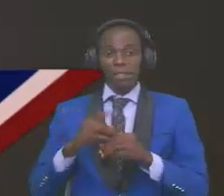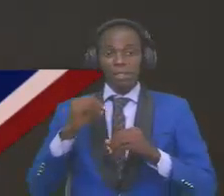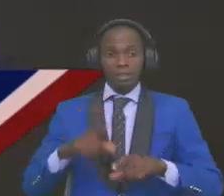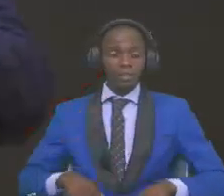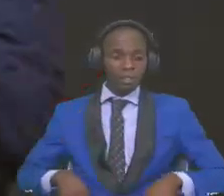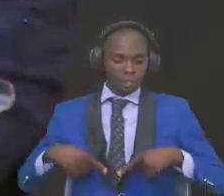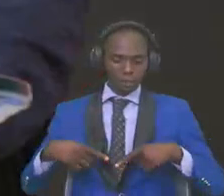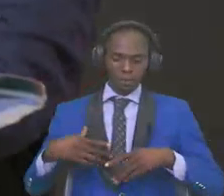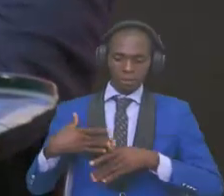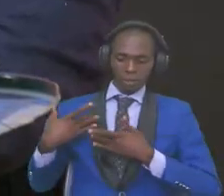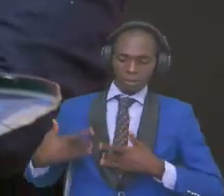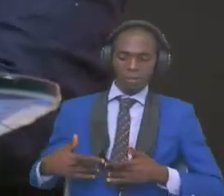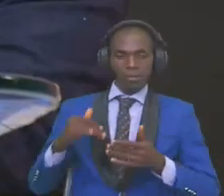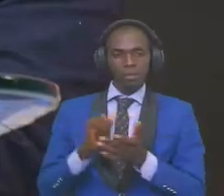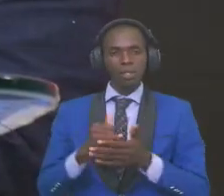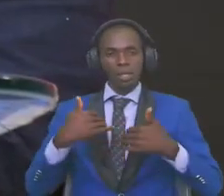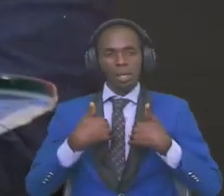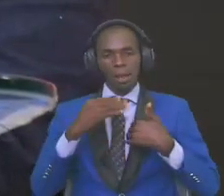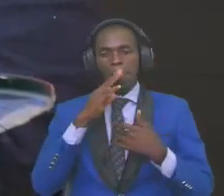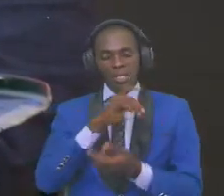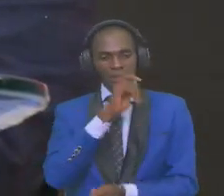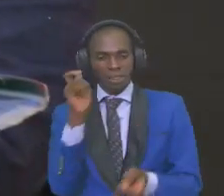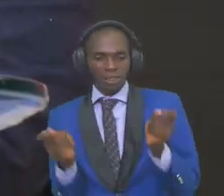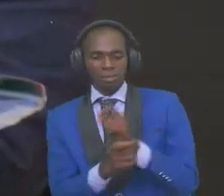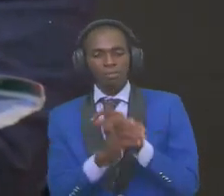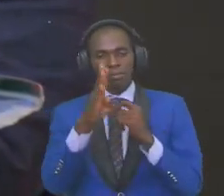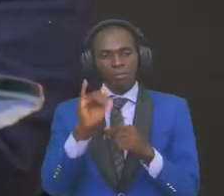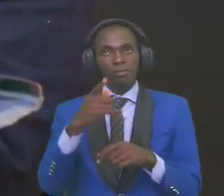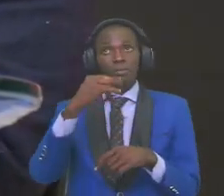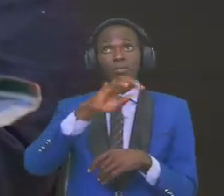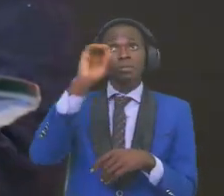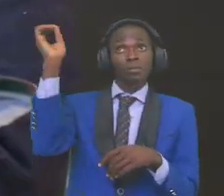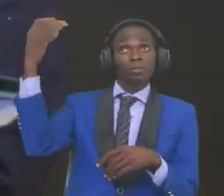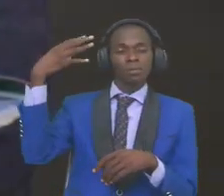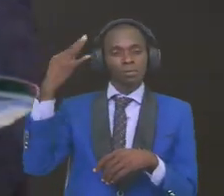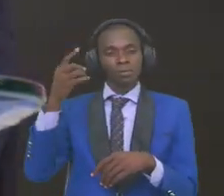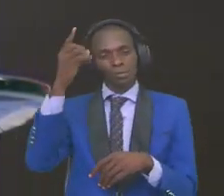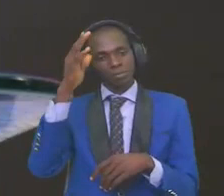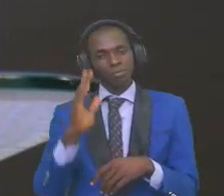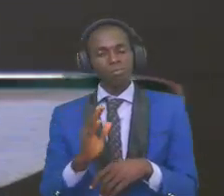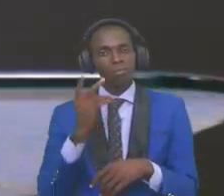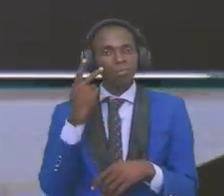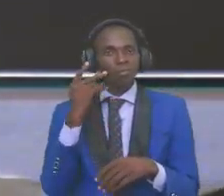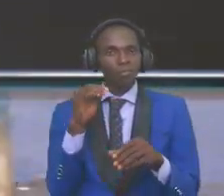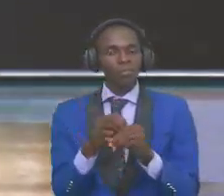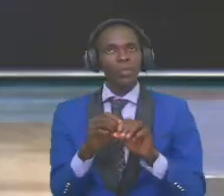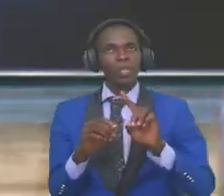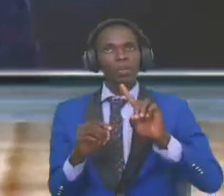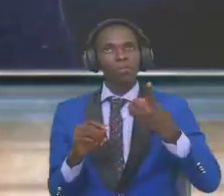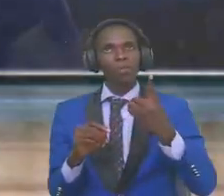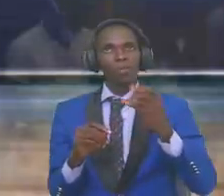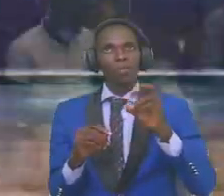in a heart that have been transformed by grace, by the grace of God. 1 Corinthians chapter